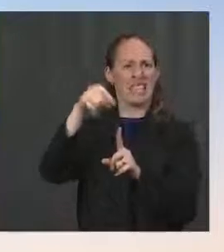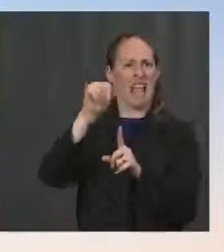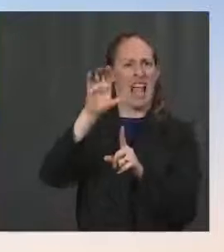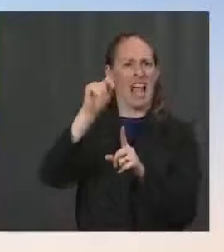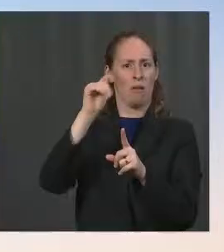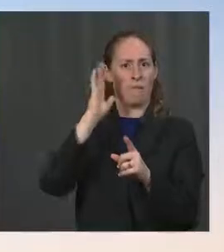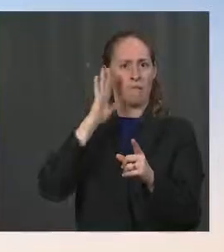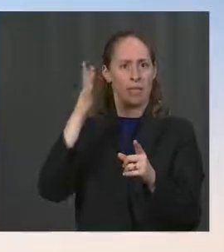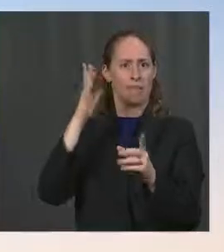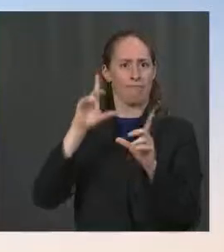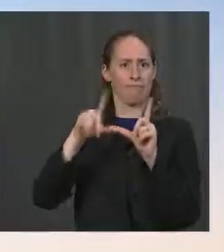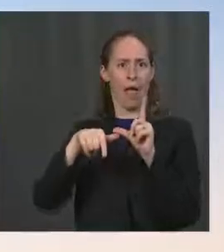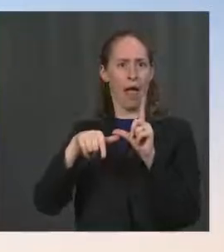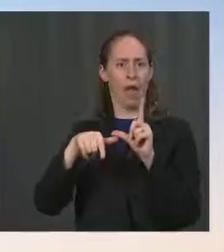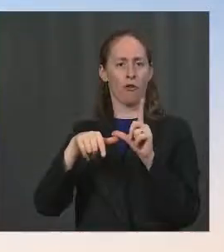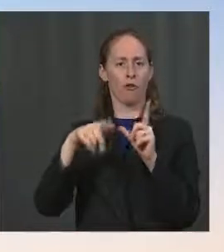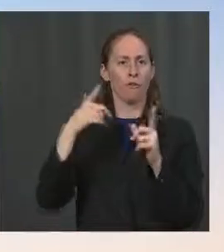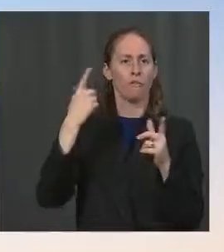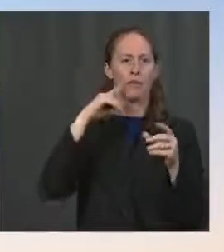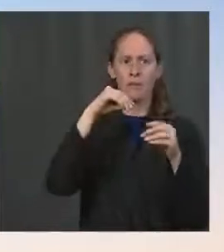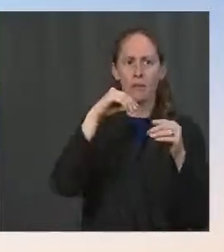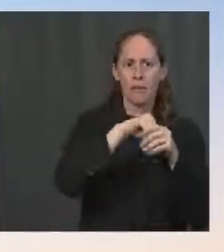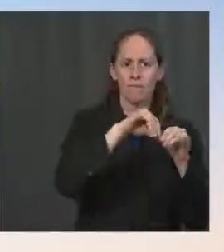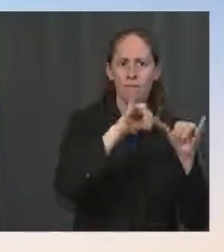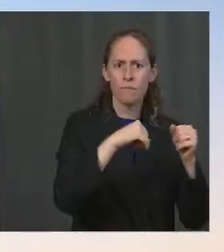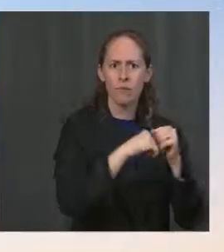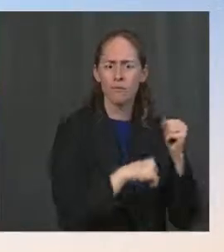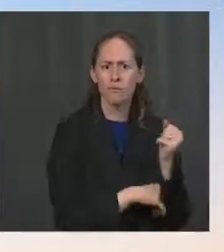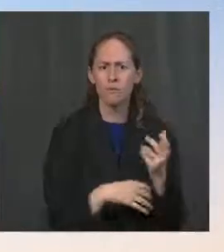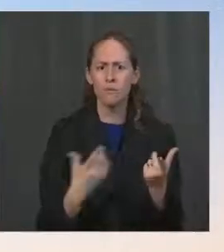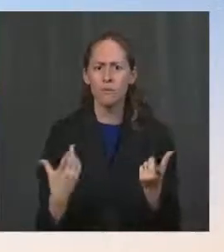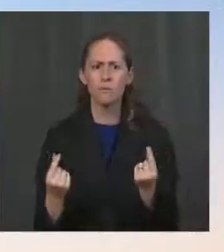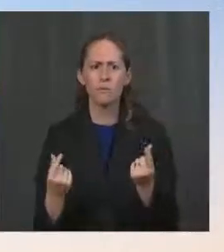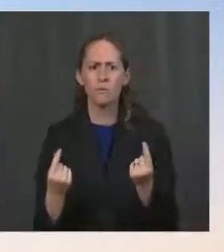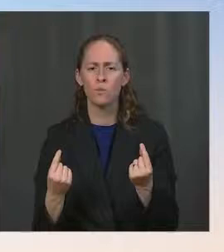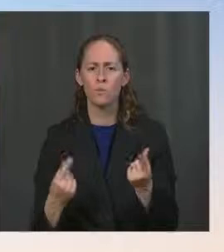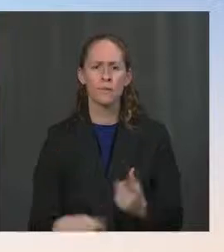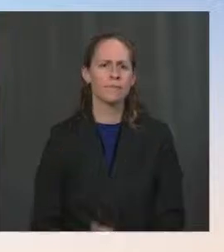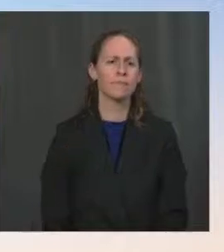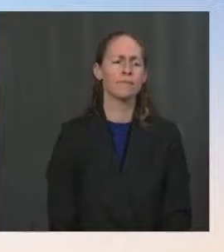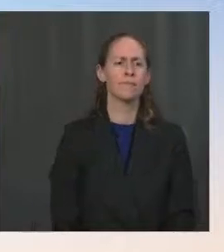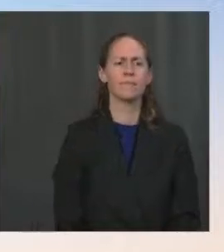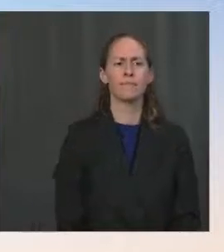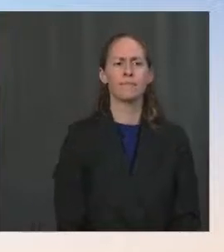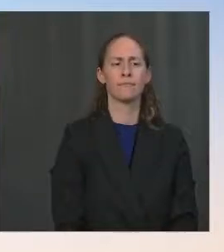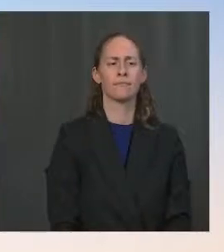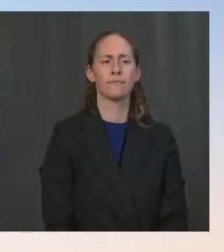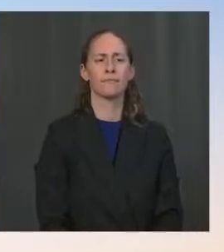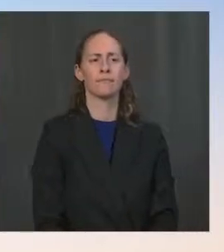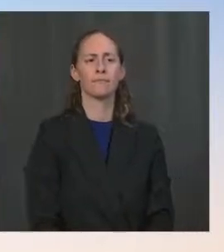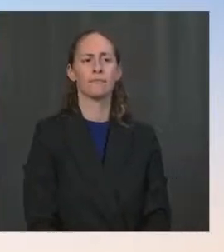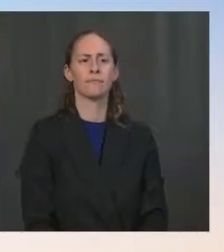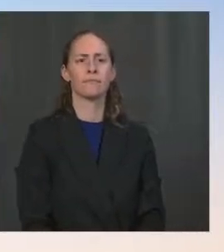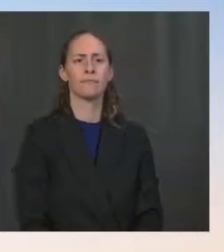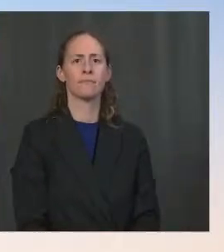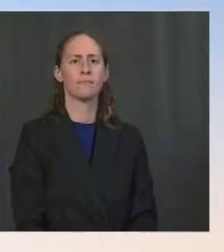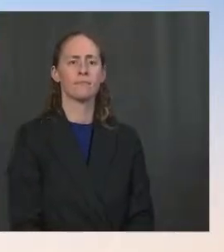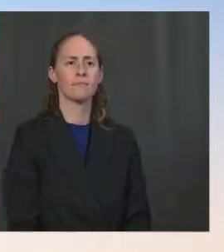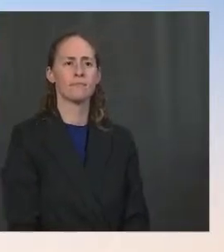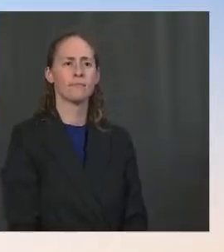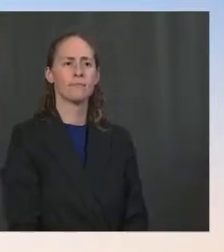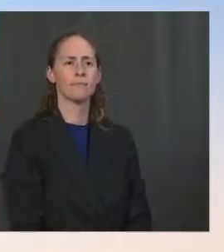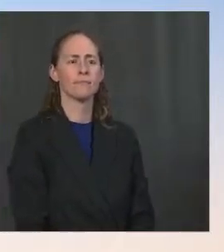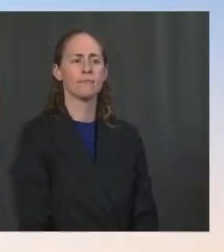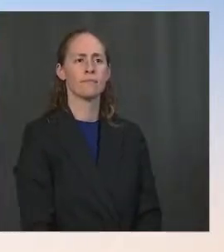see this being put forward. You're absolutely right. I mean, I would say first, it was not the number one factor, but it